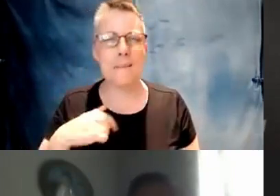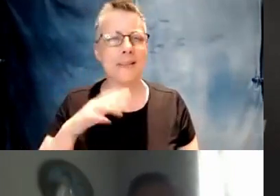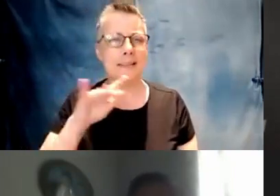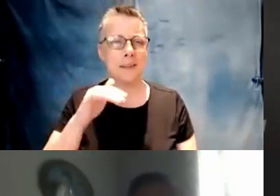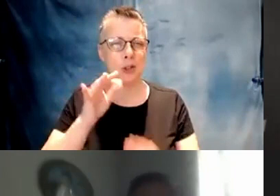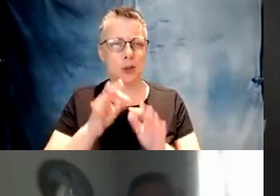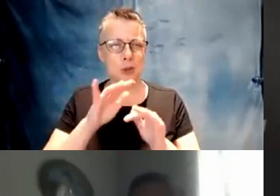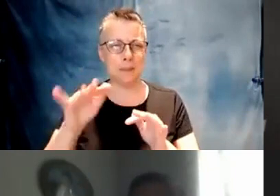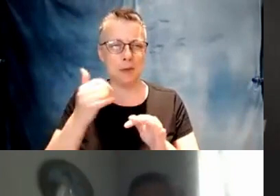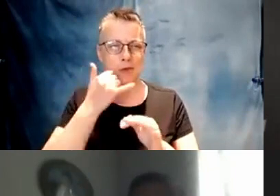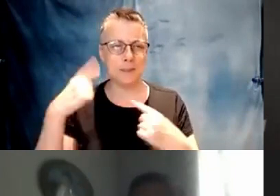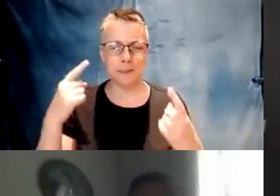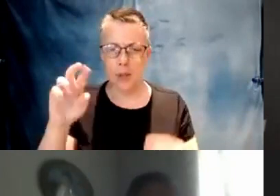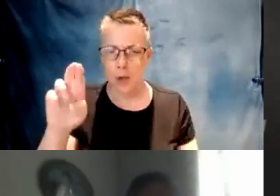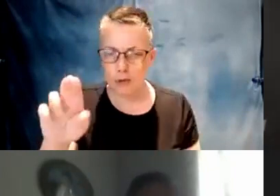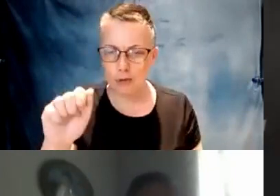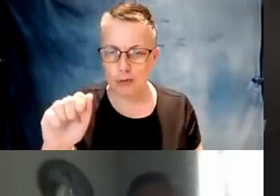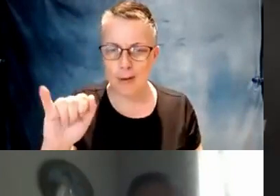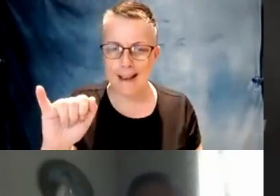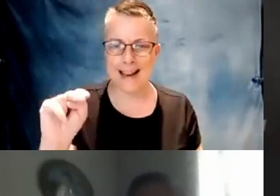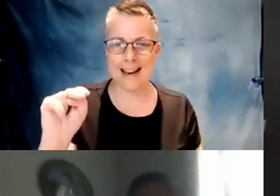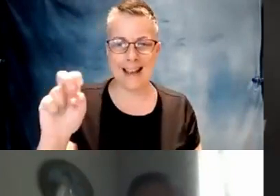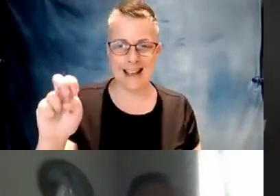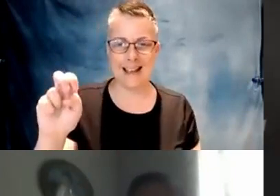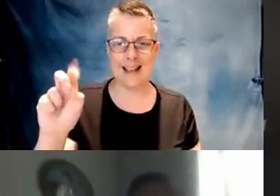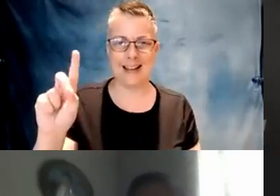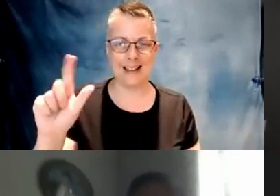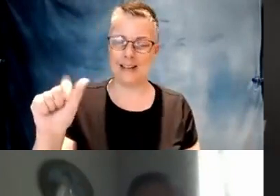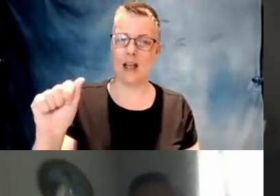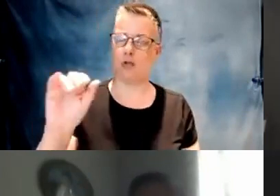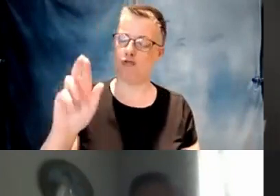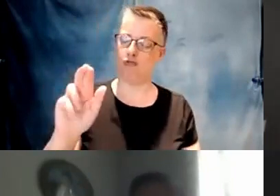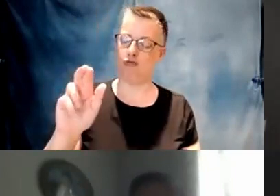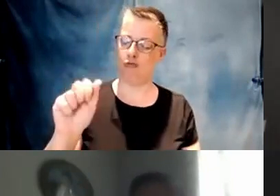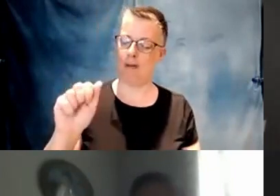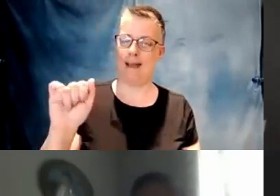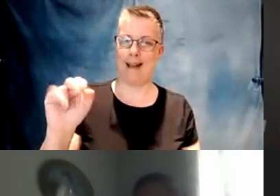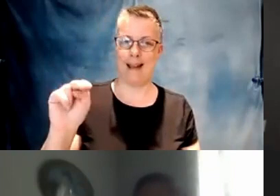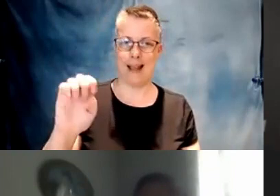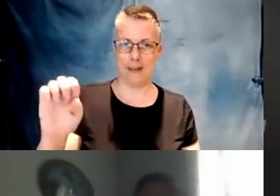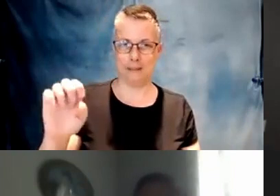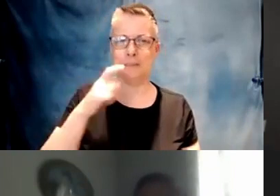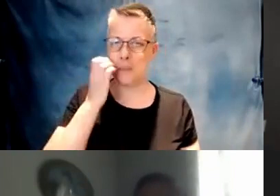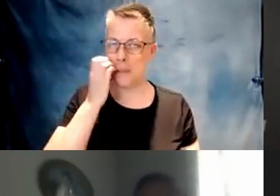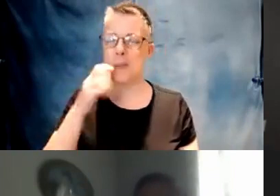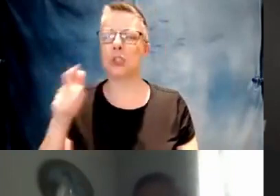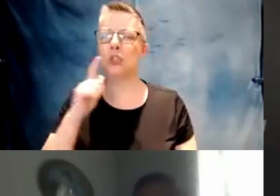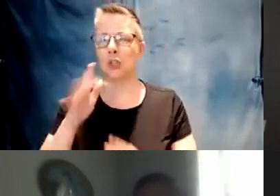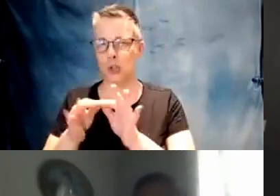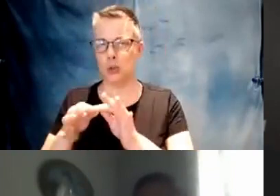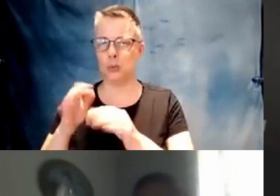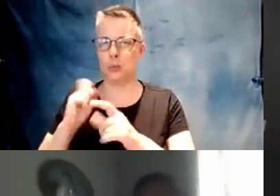I'll read it. Voy a leer la última pregunta. Como estudiante, ¿qué recursos le hubiera gustado mejorar